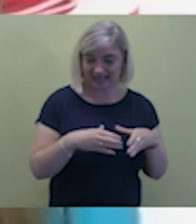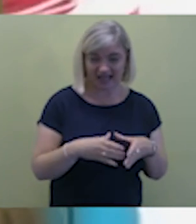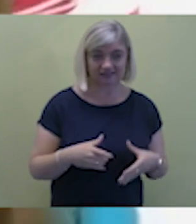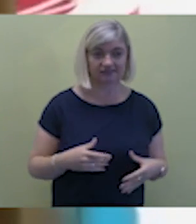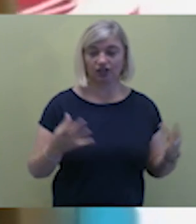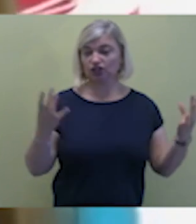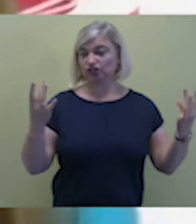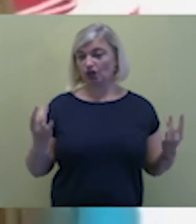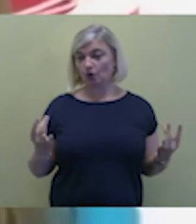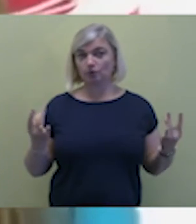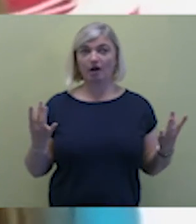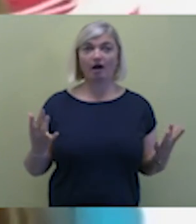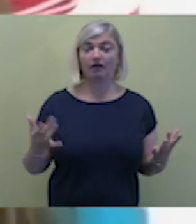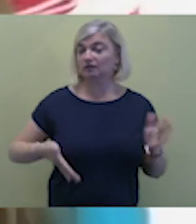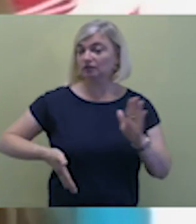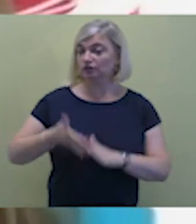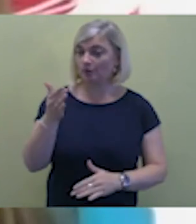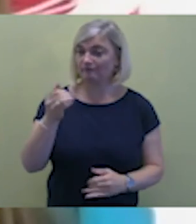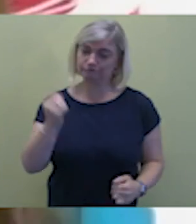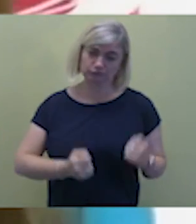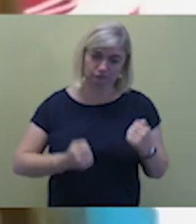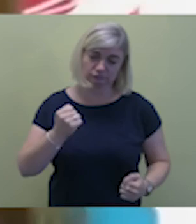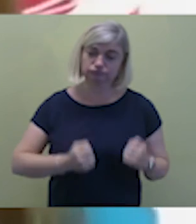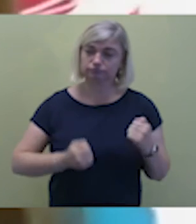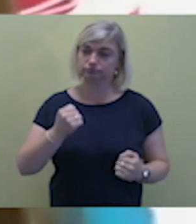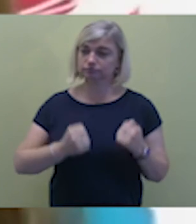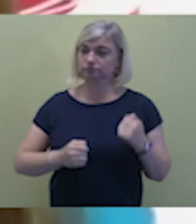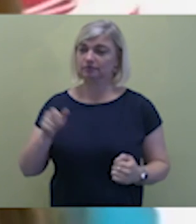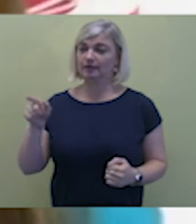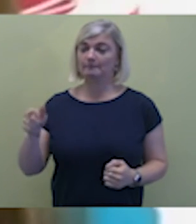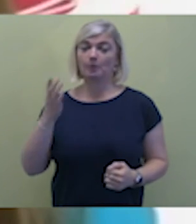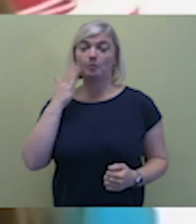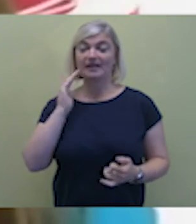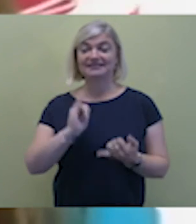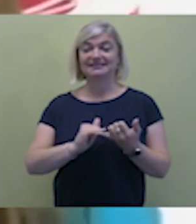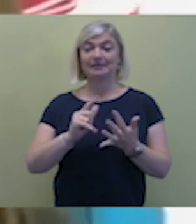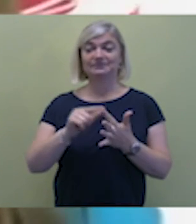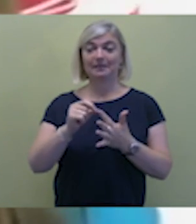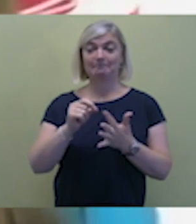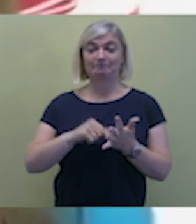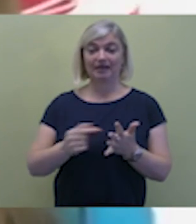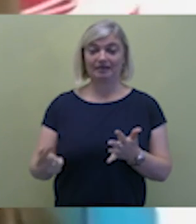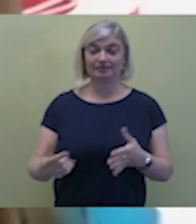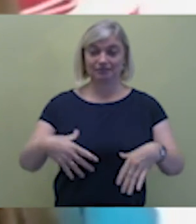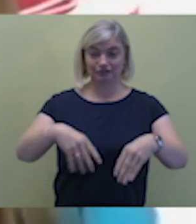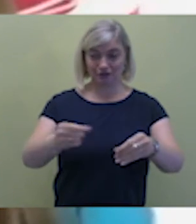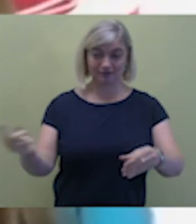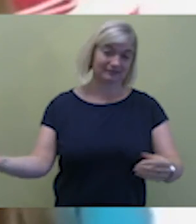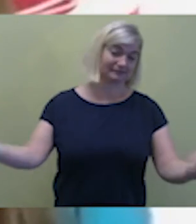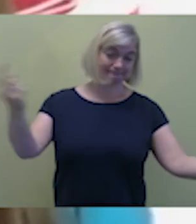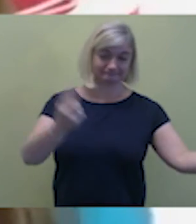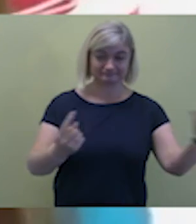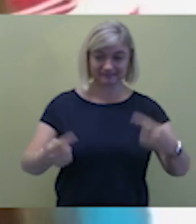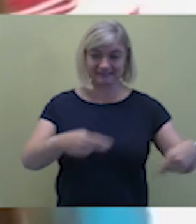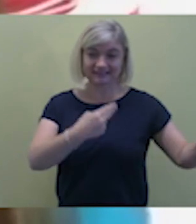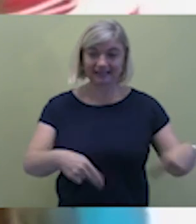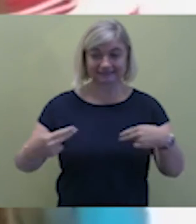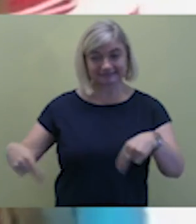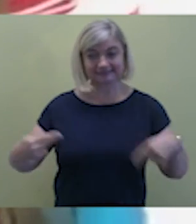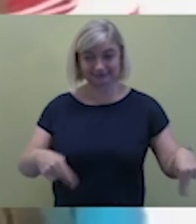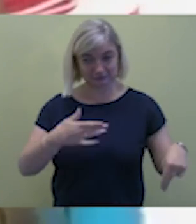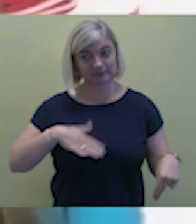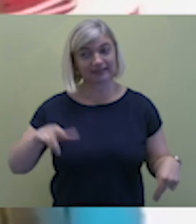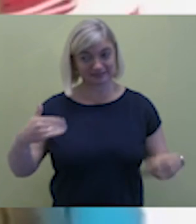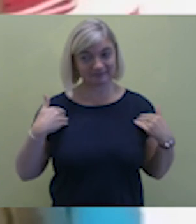yoga, going for a run, anything you can. As soon as we get to September and we get in those studios, we're going to be dancing, we're going to need to have our fitness levels